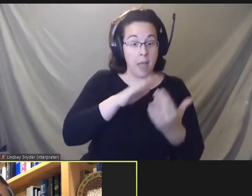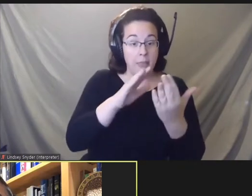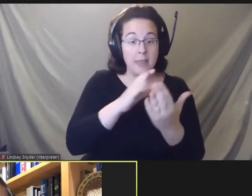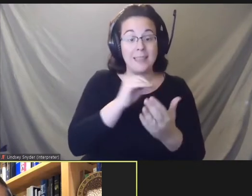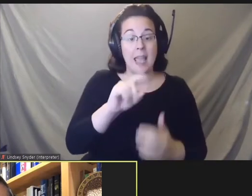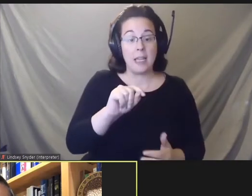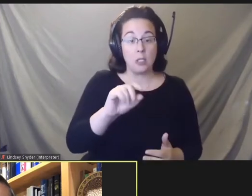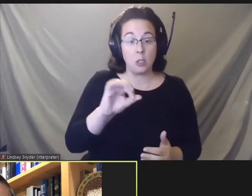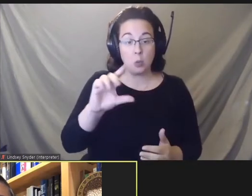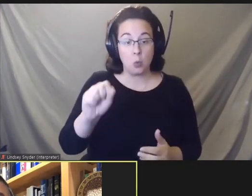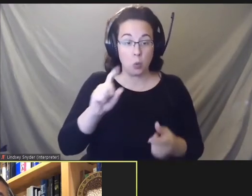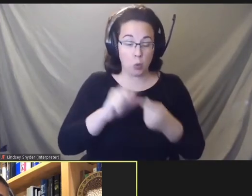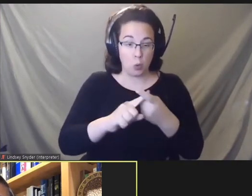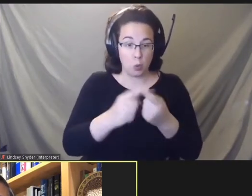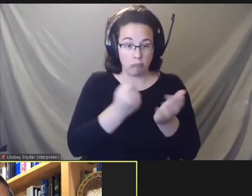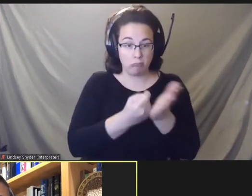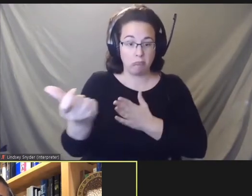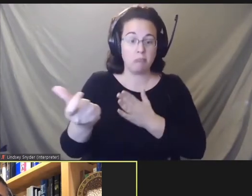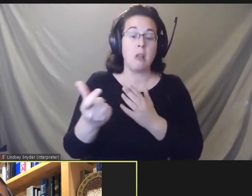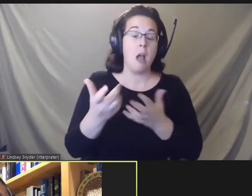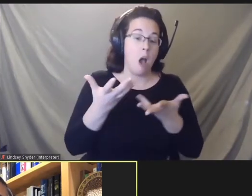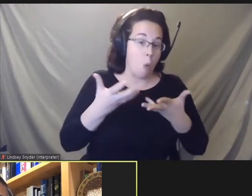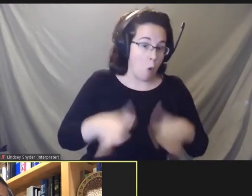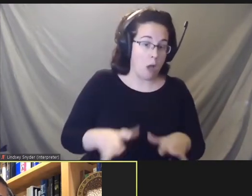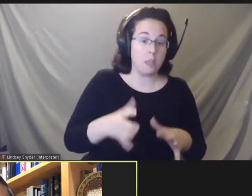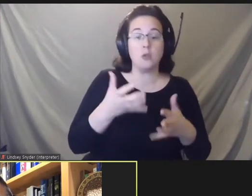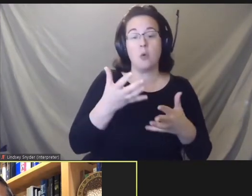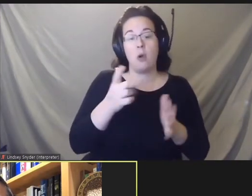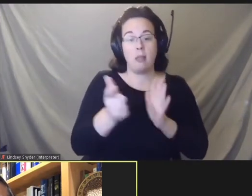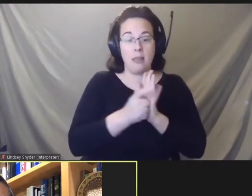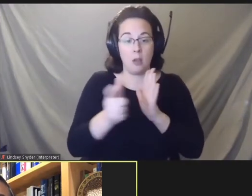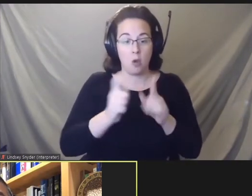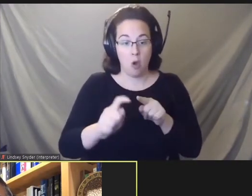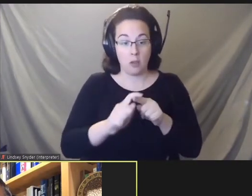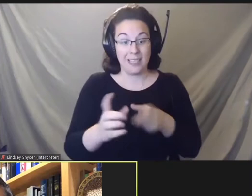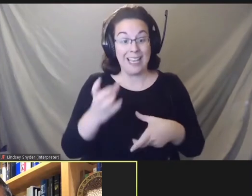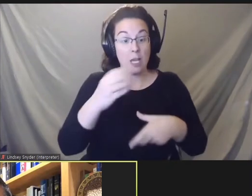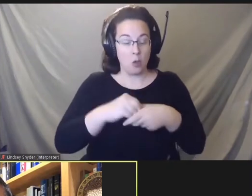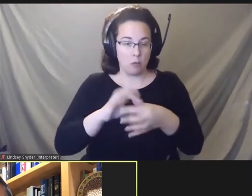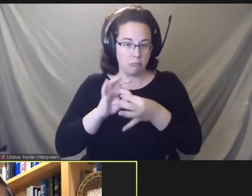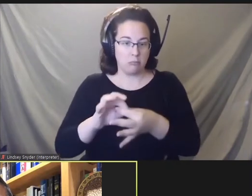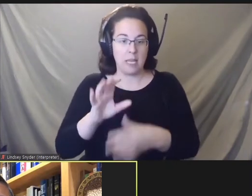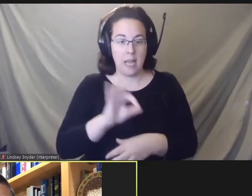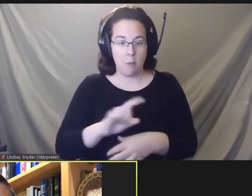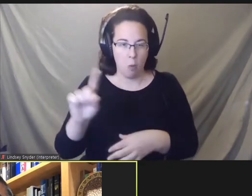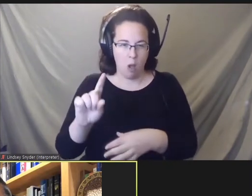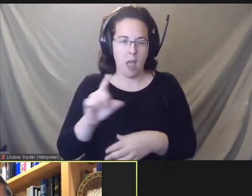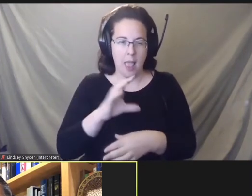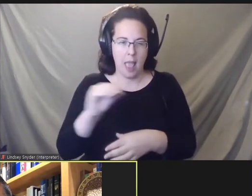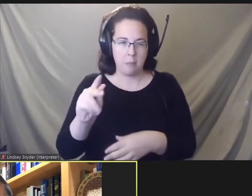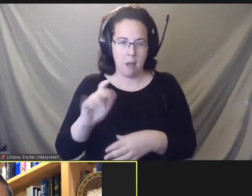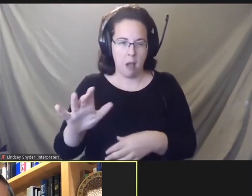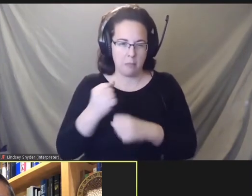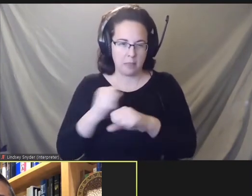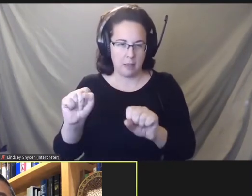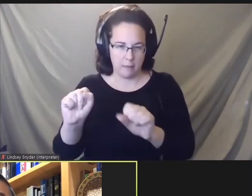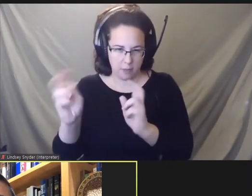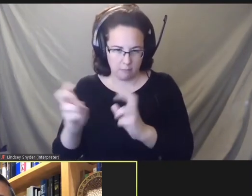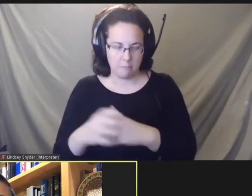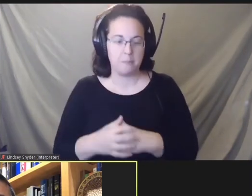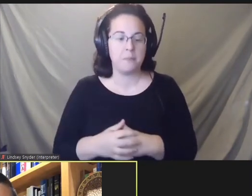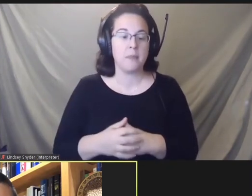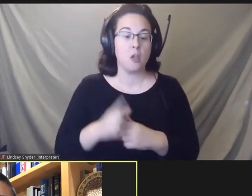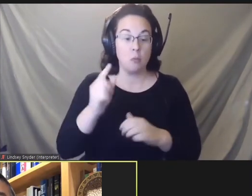unwanted or illegal calls, as well as the impact of call blocking on 911 and public safety. You provided us with